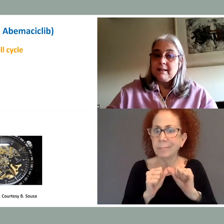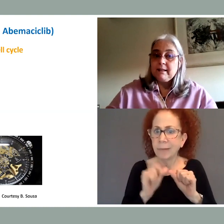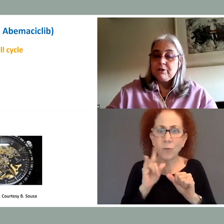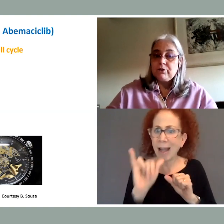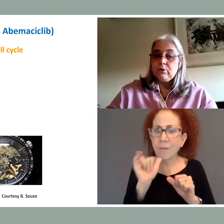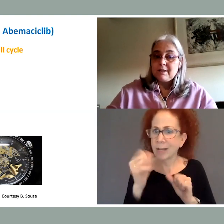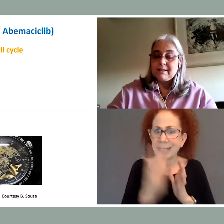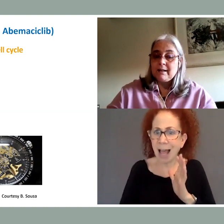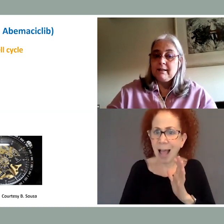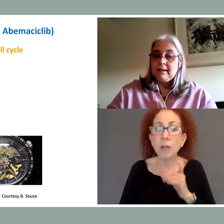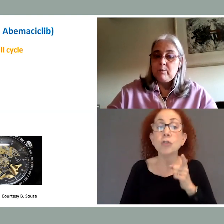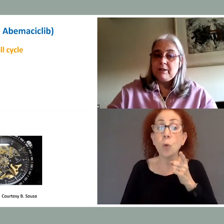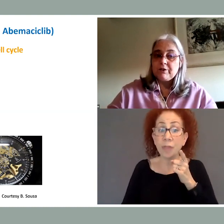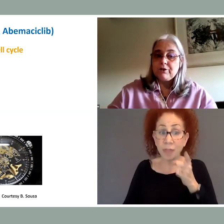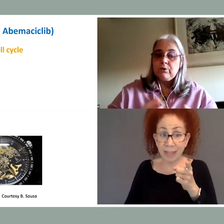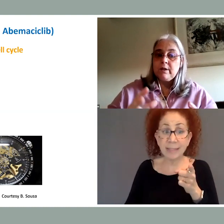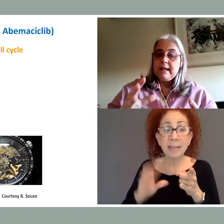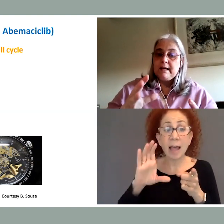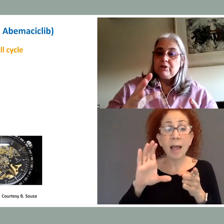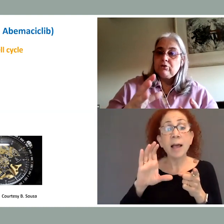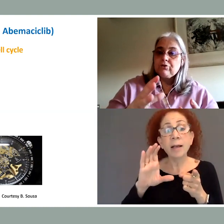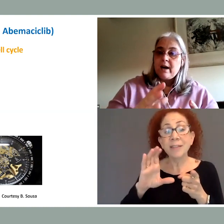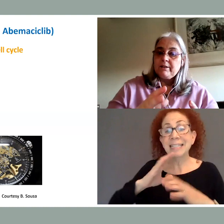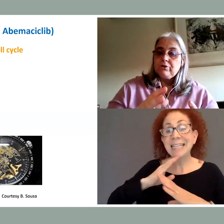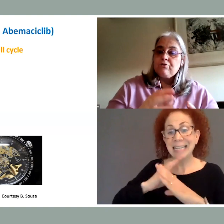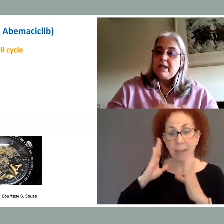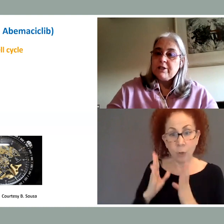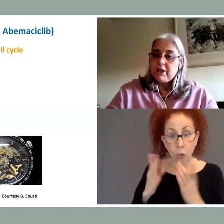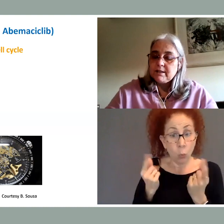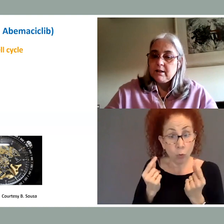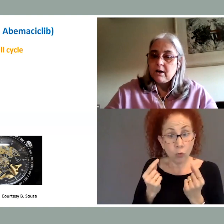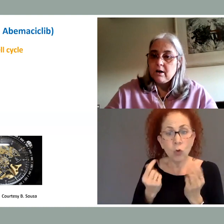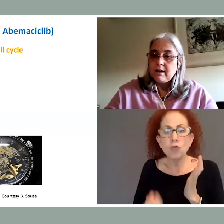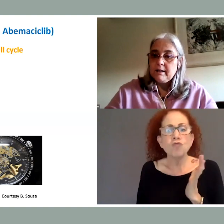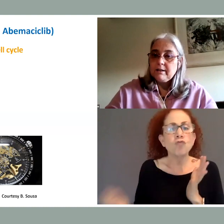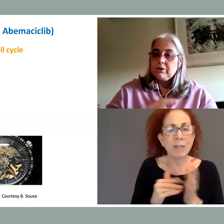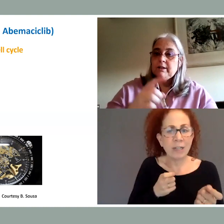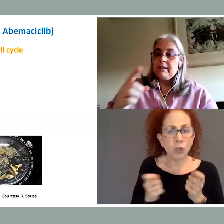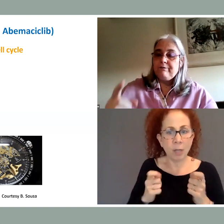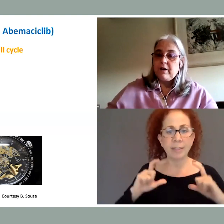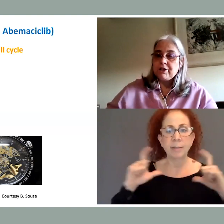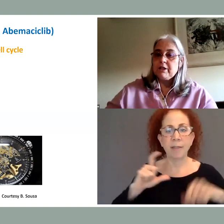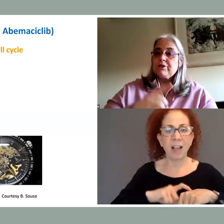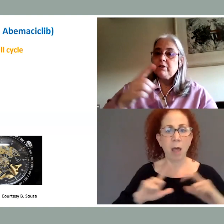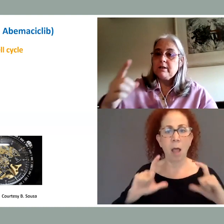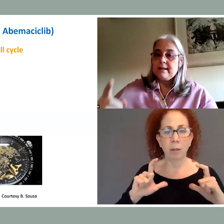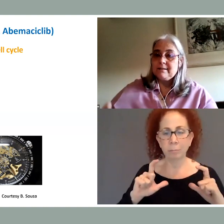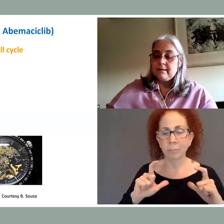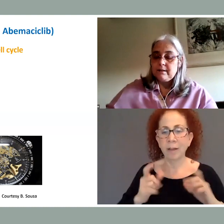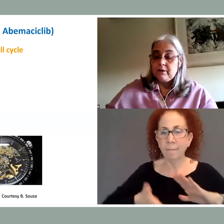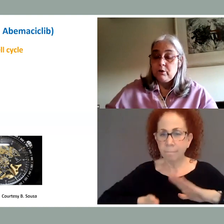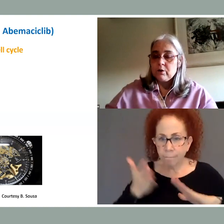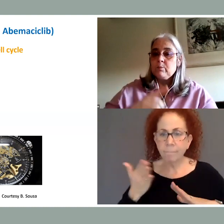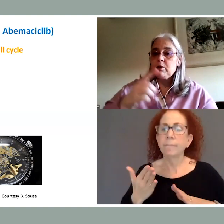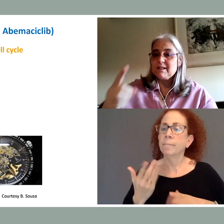the cyclins do, or the cyclin inhibitors do, is to try to readjust the clock so that it functions at